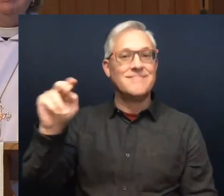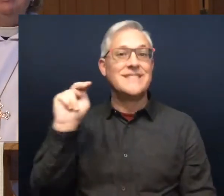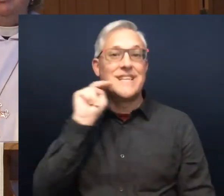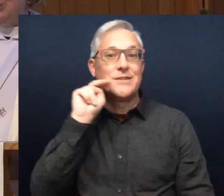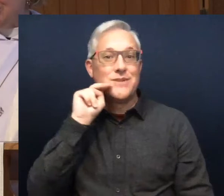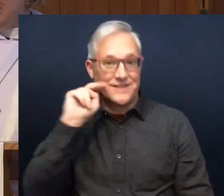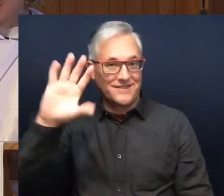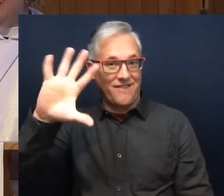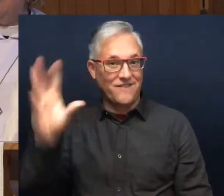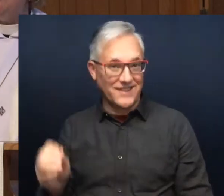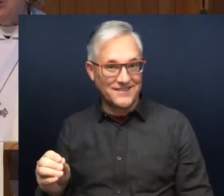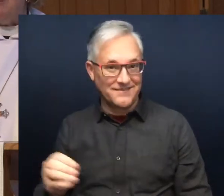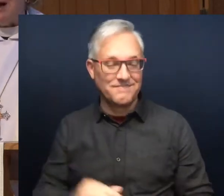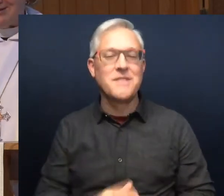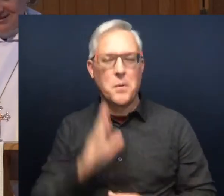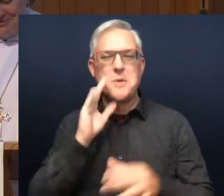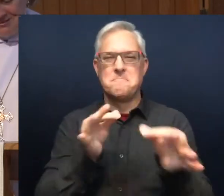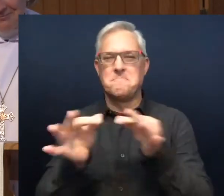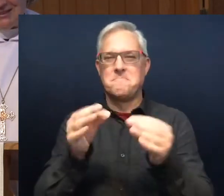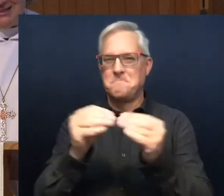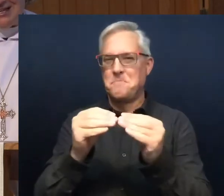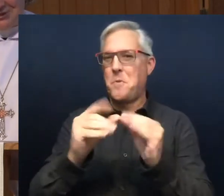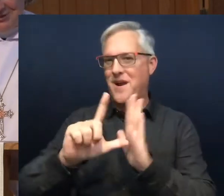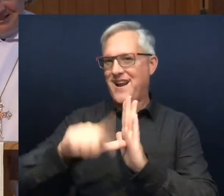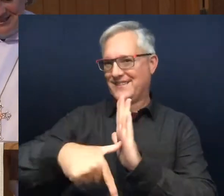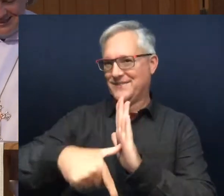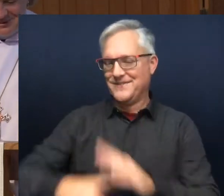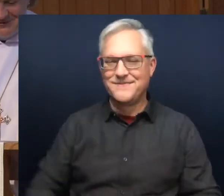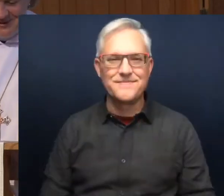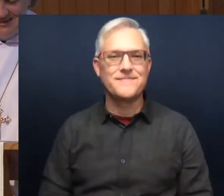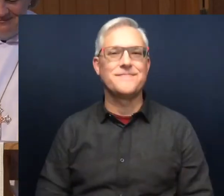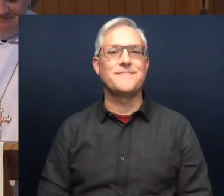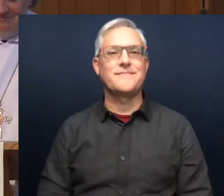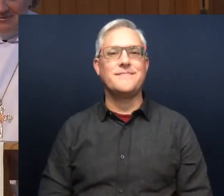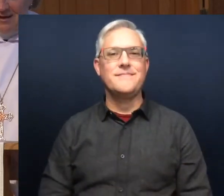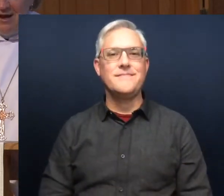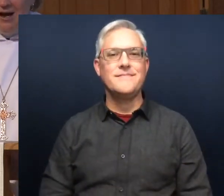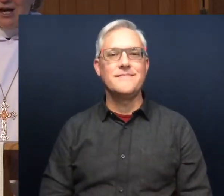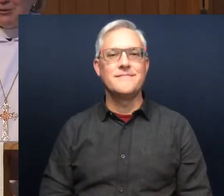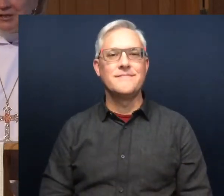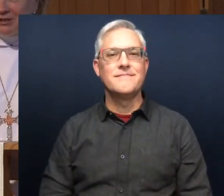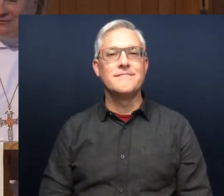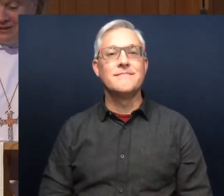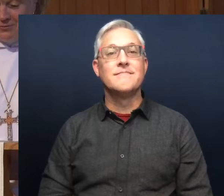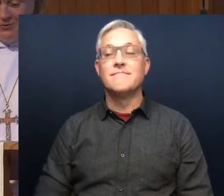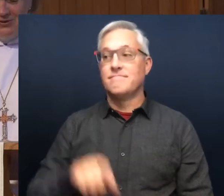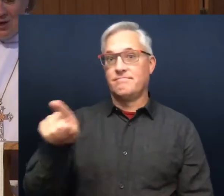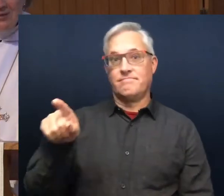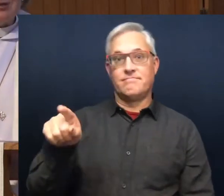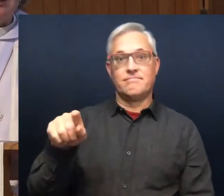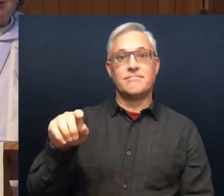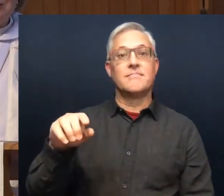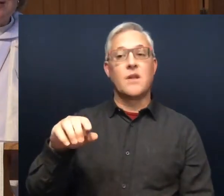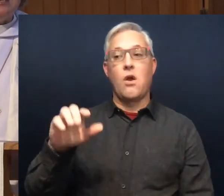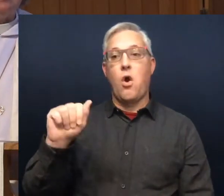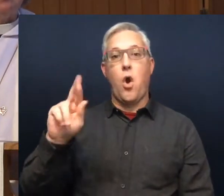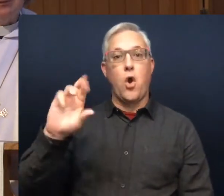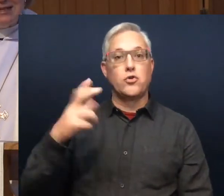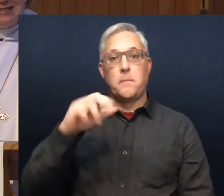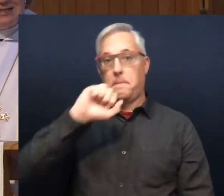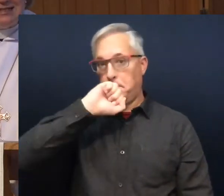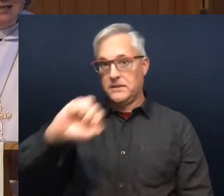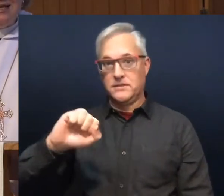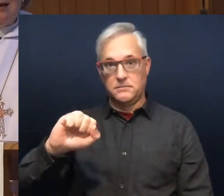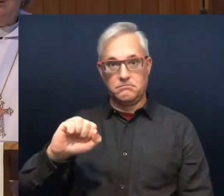Nigeria, which you'll hear more about a little bit later in the service. Archbishop Filibus also serves as